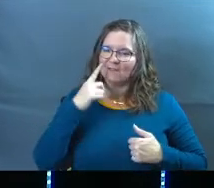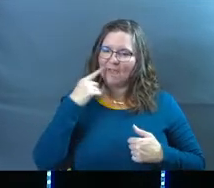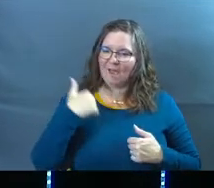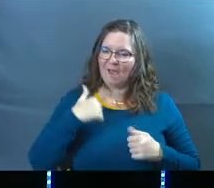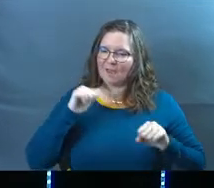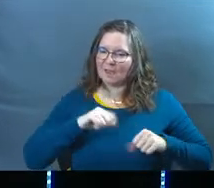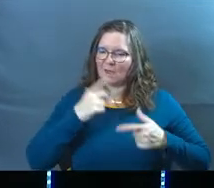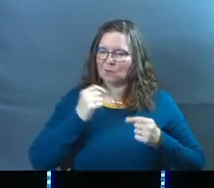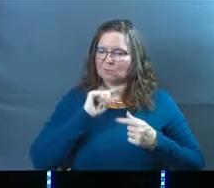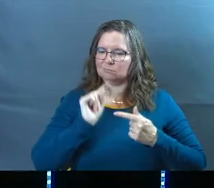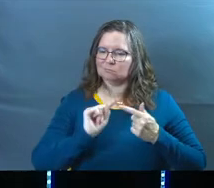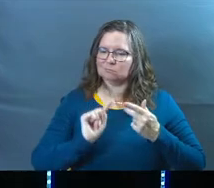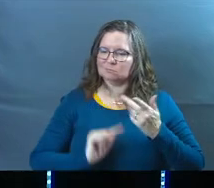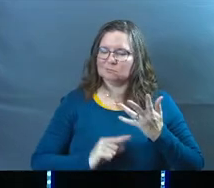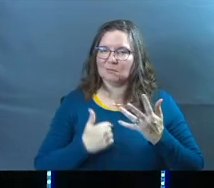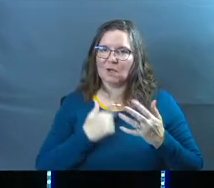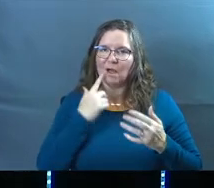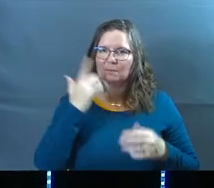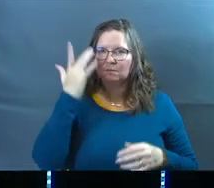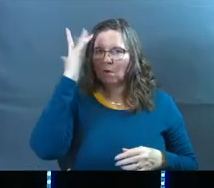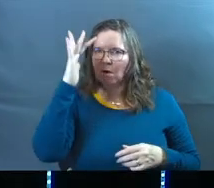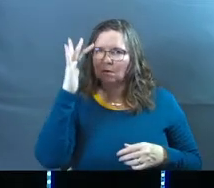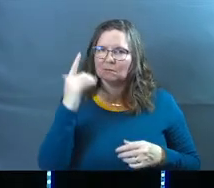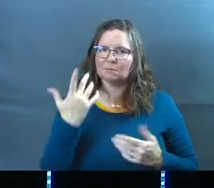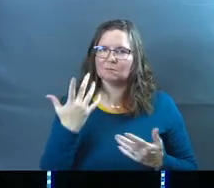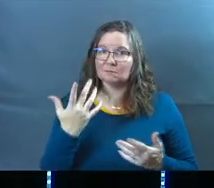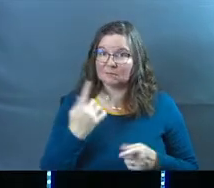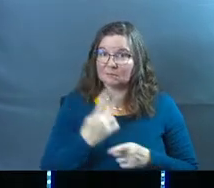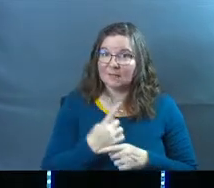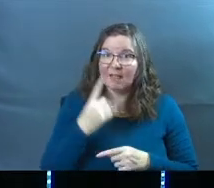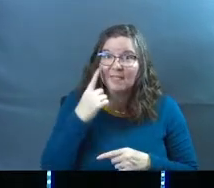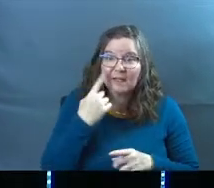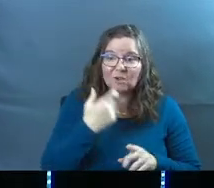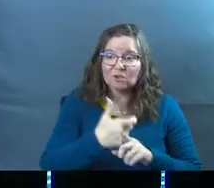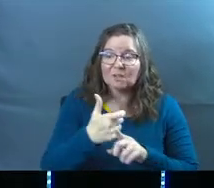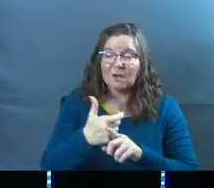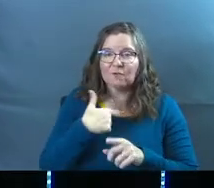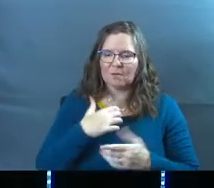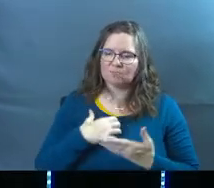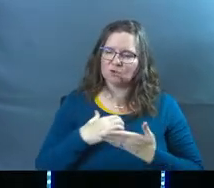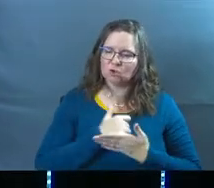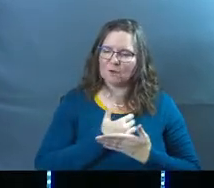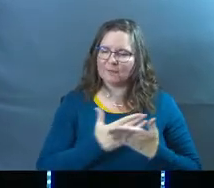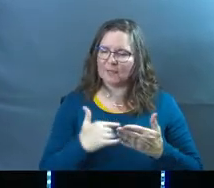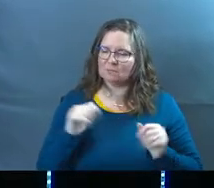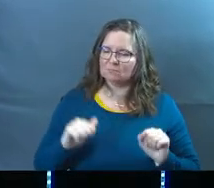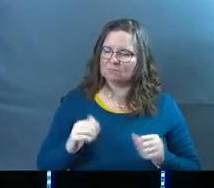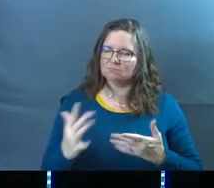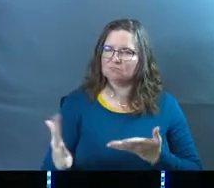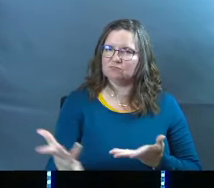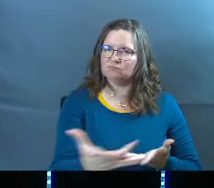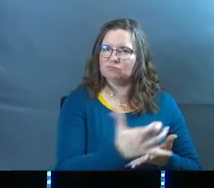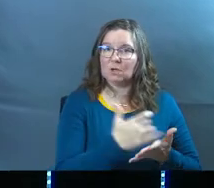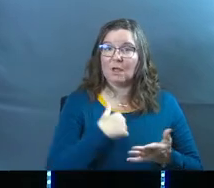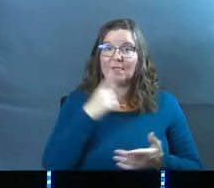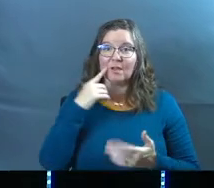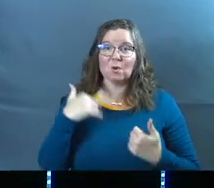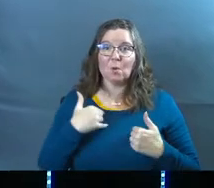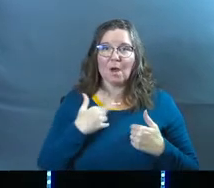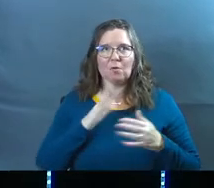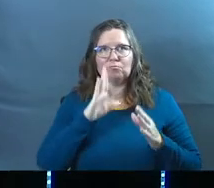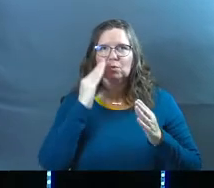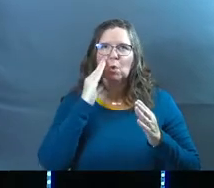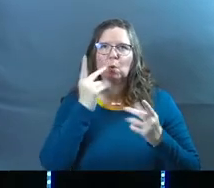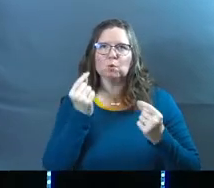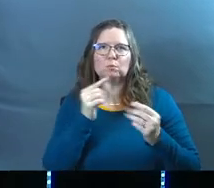thinking you were strong, thinking you were smart, thinking you deserved things, thinking you had a